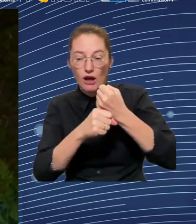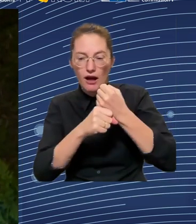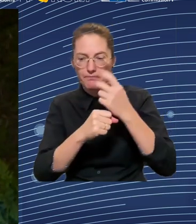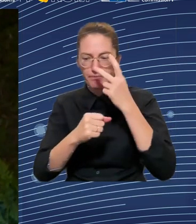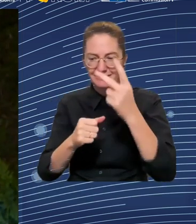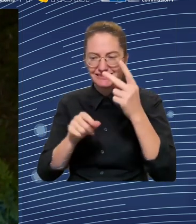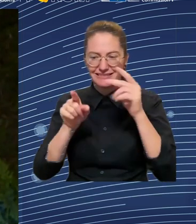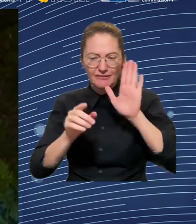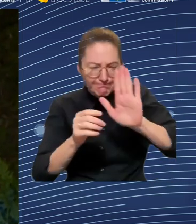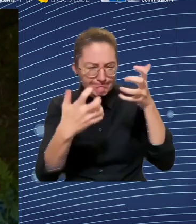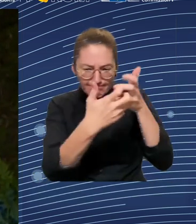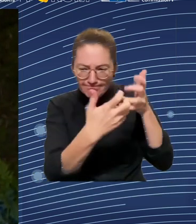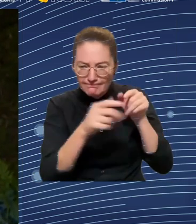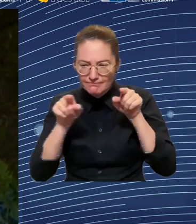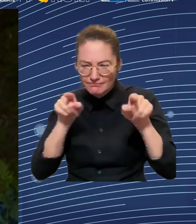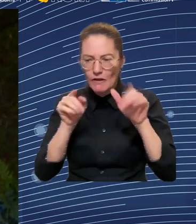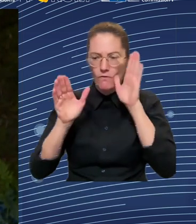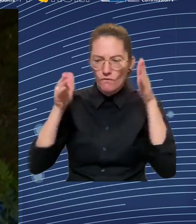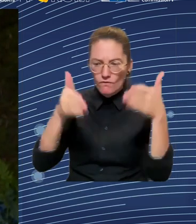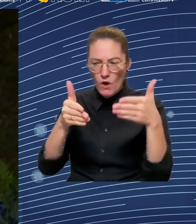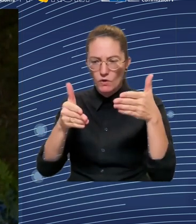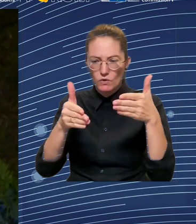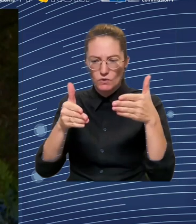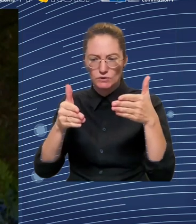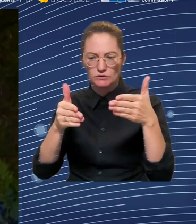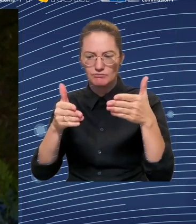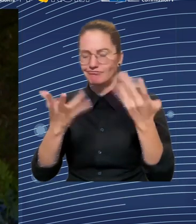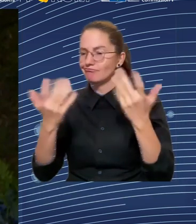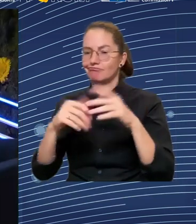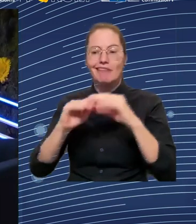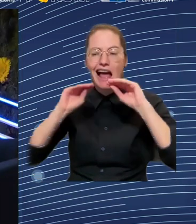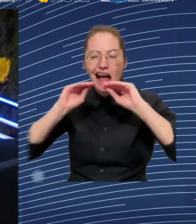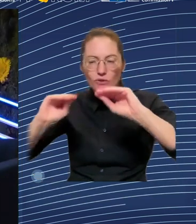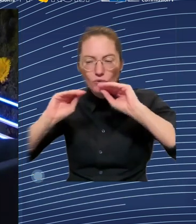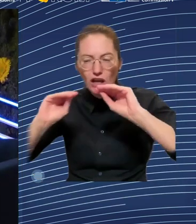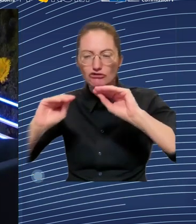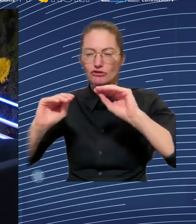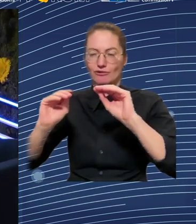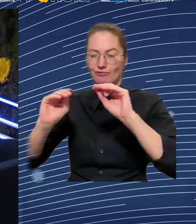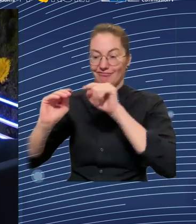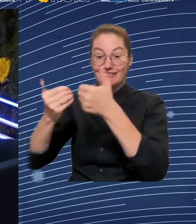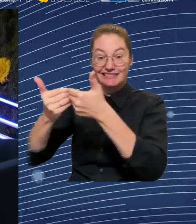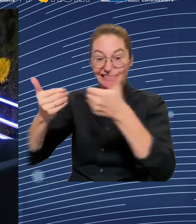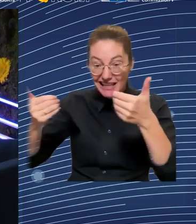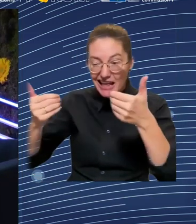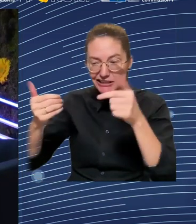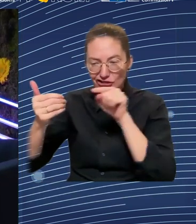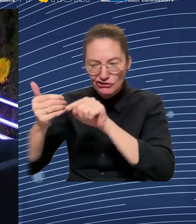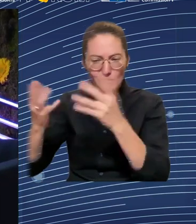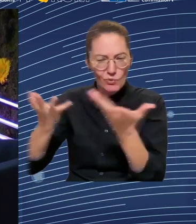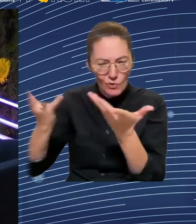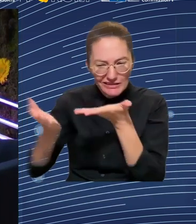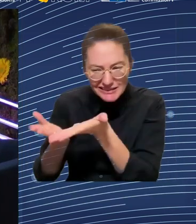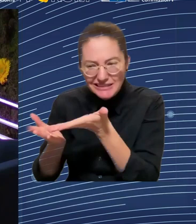then, yeah, on the binary question, the problem is that in the large EU surveys, you don't have questions to distinguish otherwise.